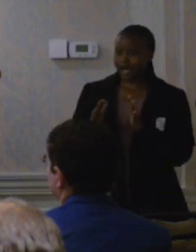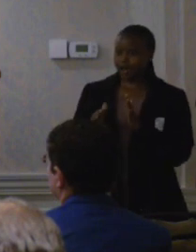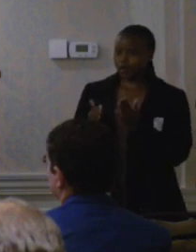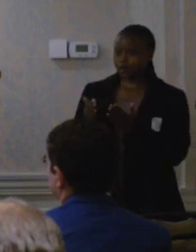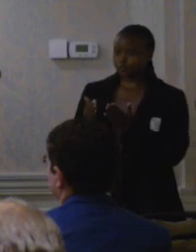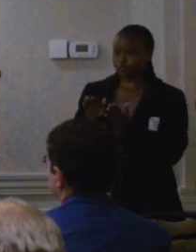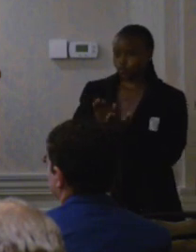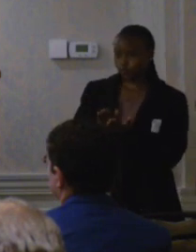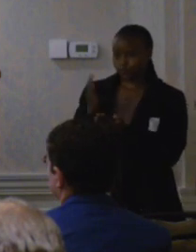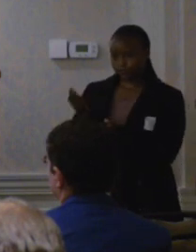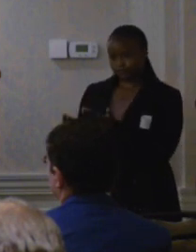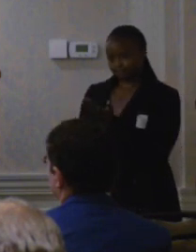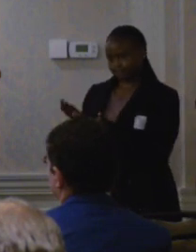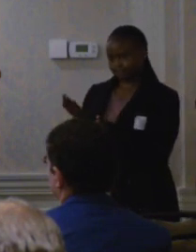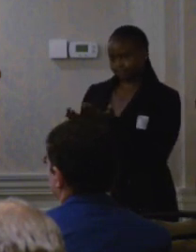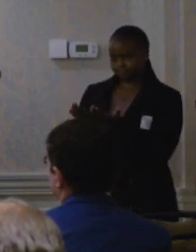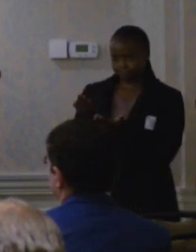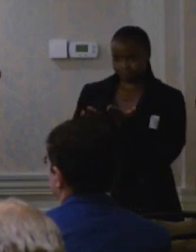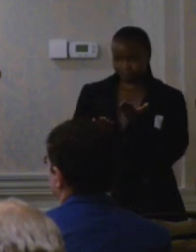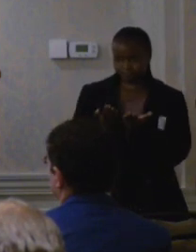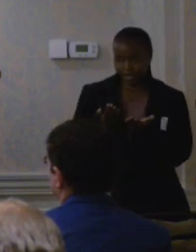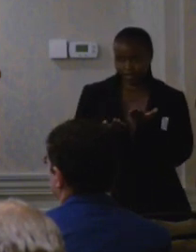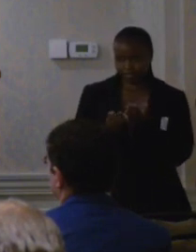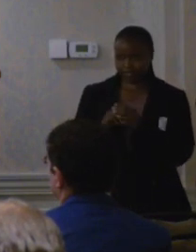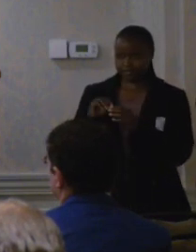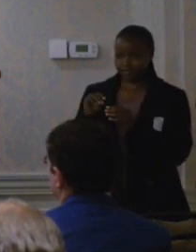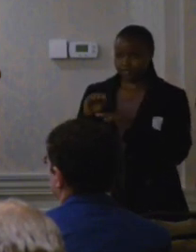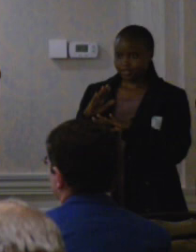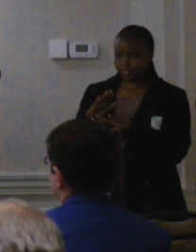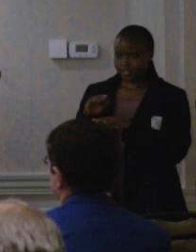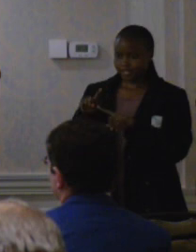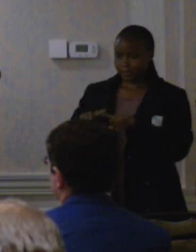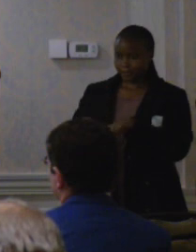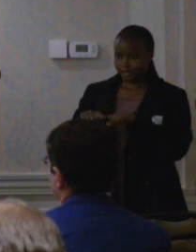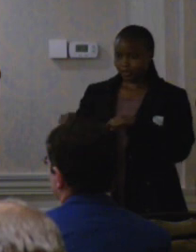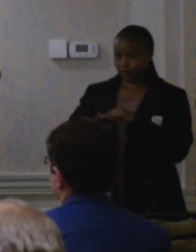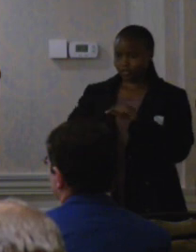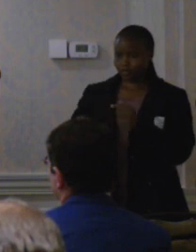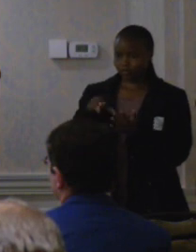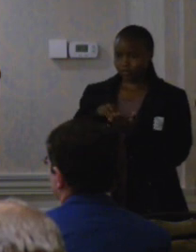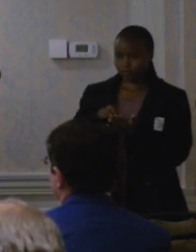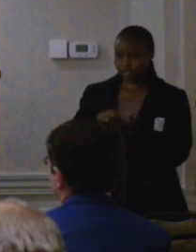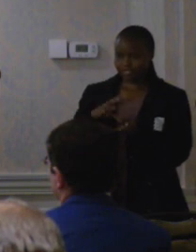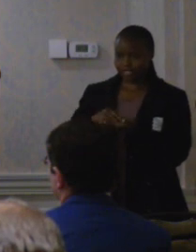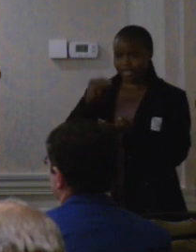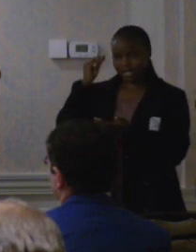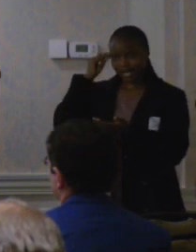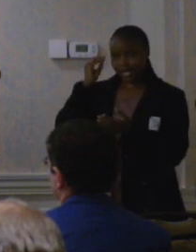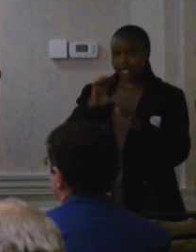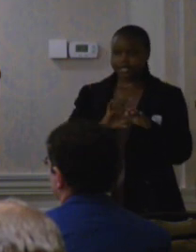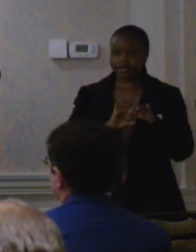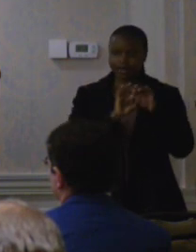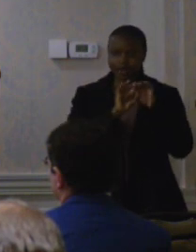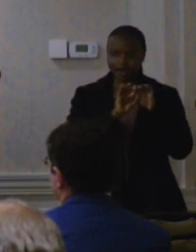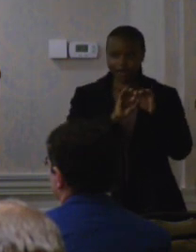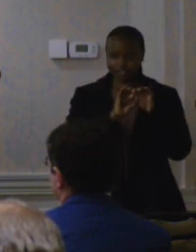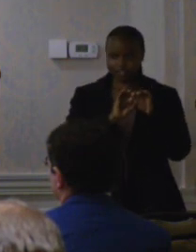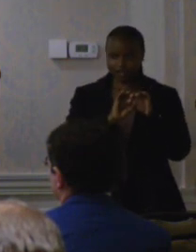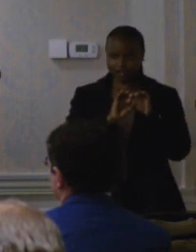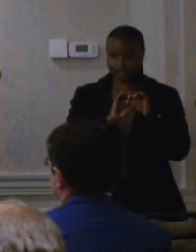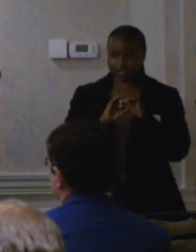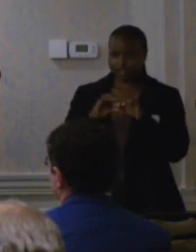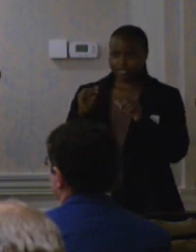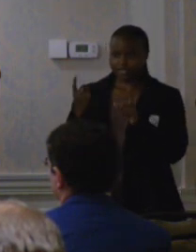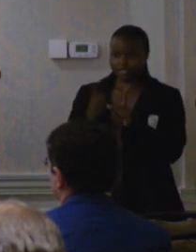balance. And it's a balance about that depend on the local context and about the learning culture of in the